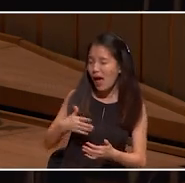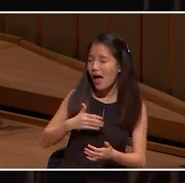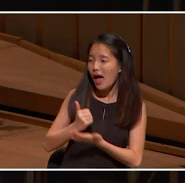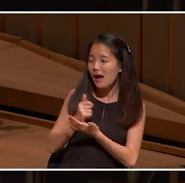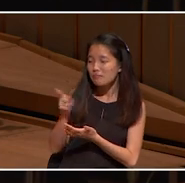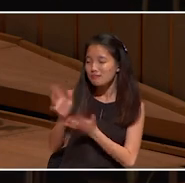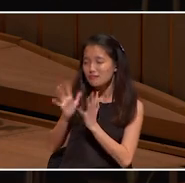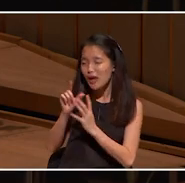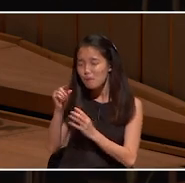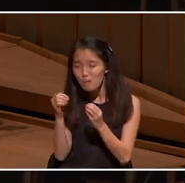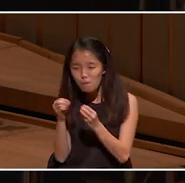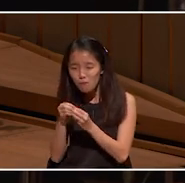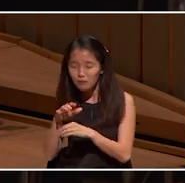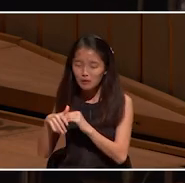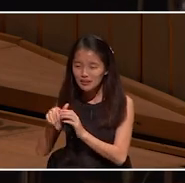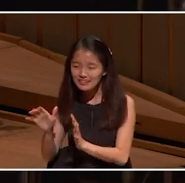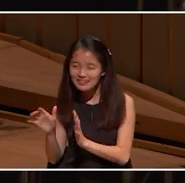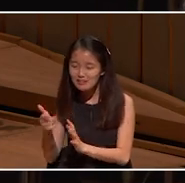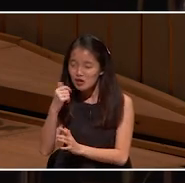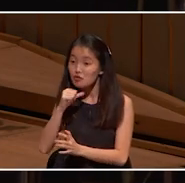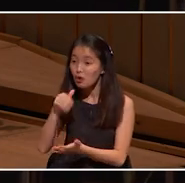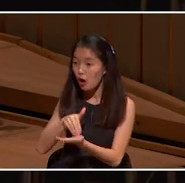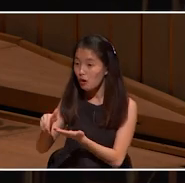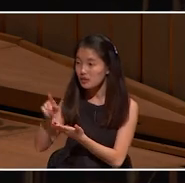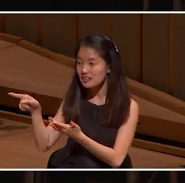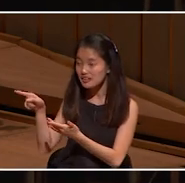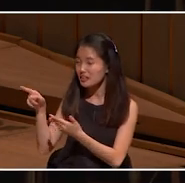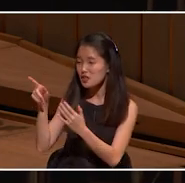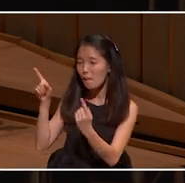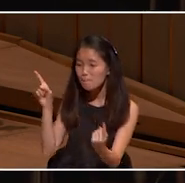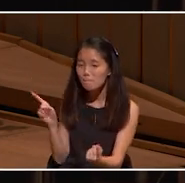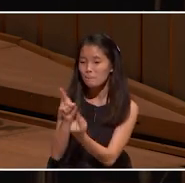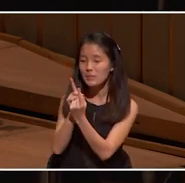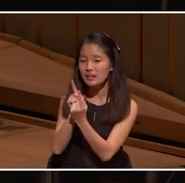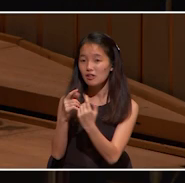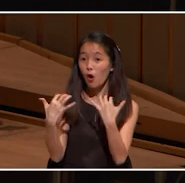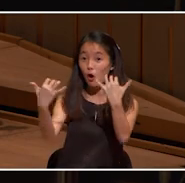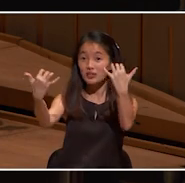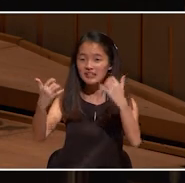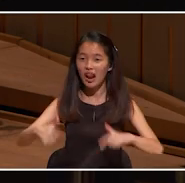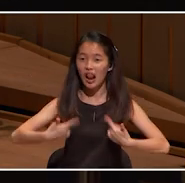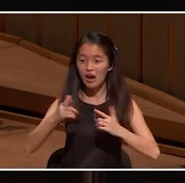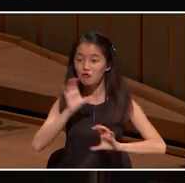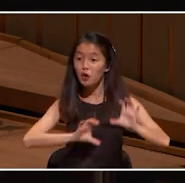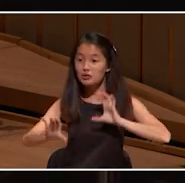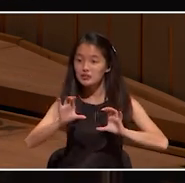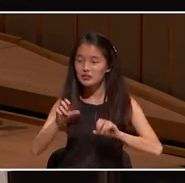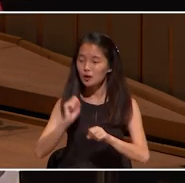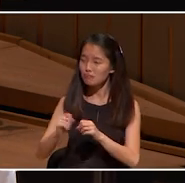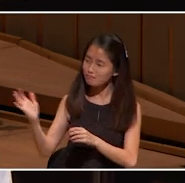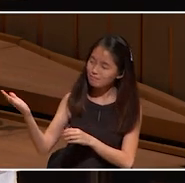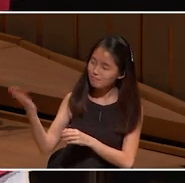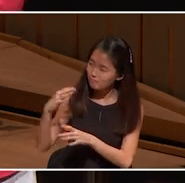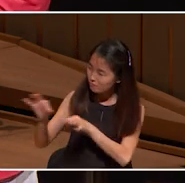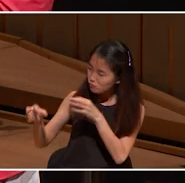that it's not very often that he gets to meet the audience in a live concert. All right, tell me a little bit more about the inspiration behind